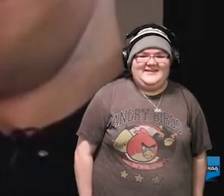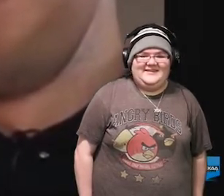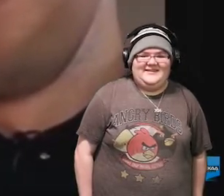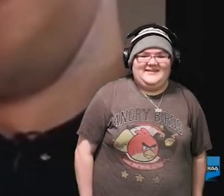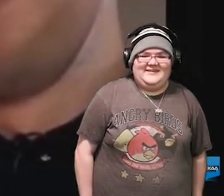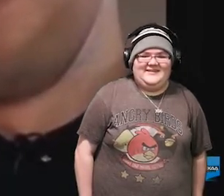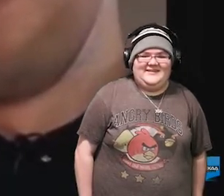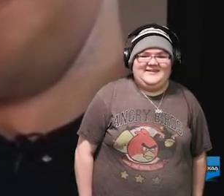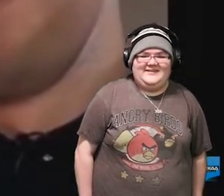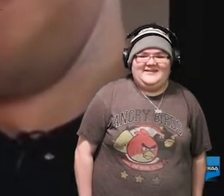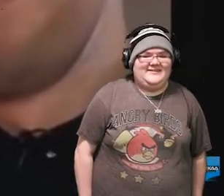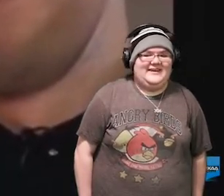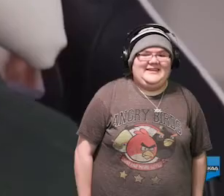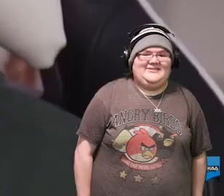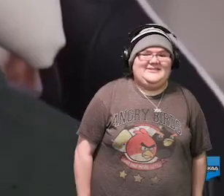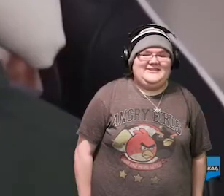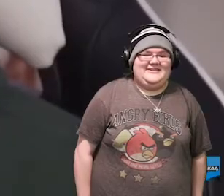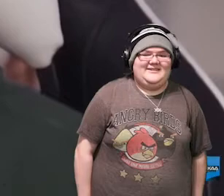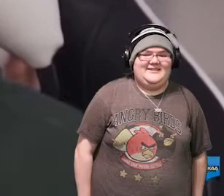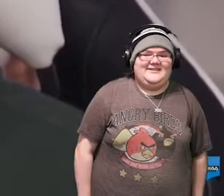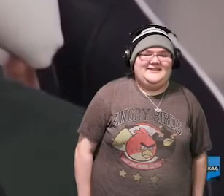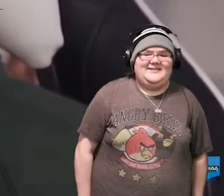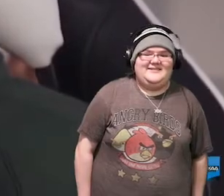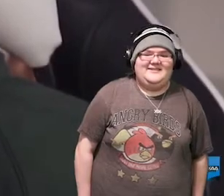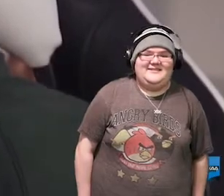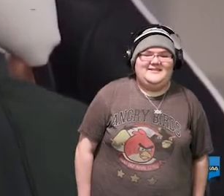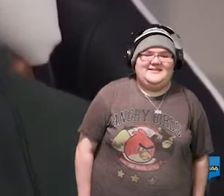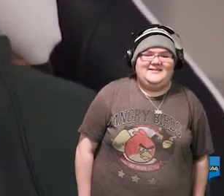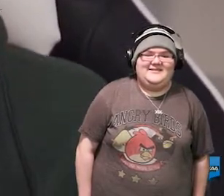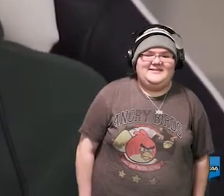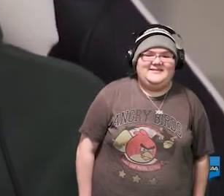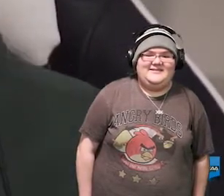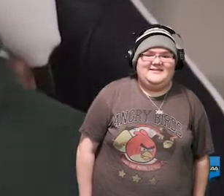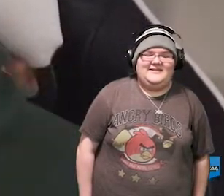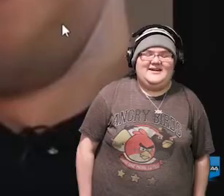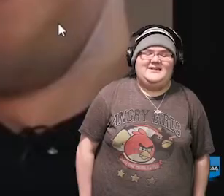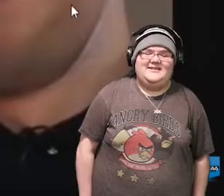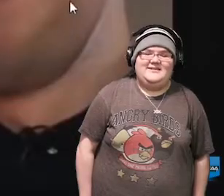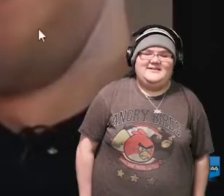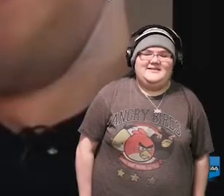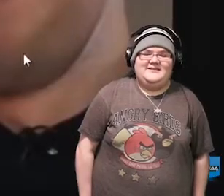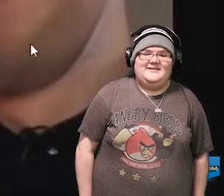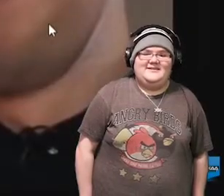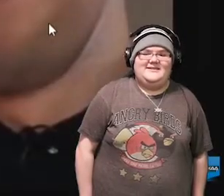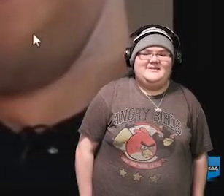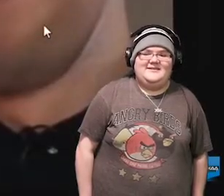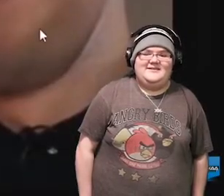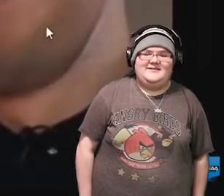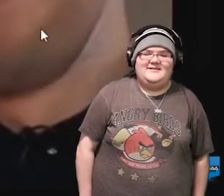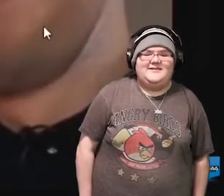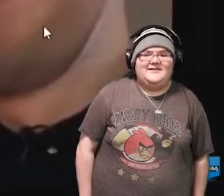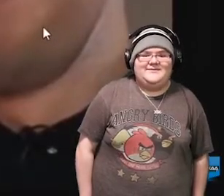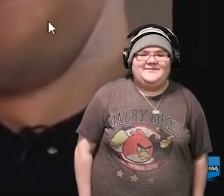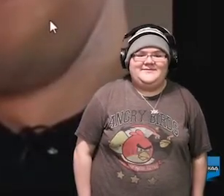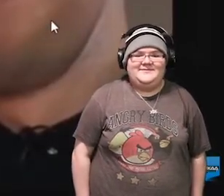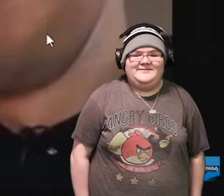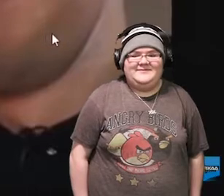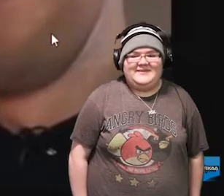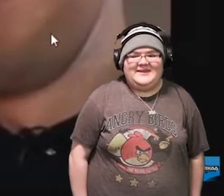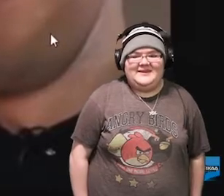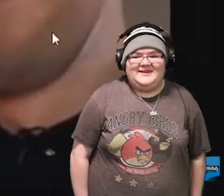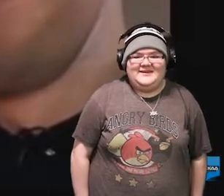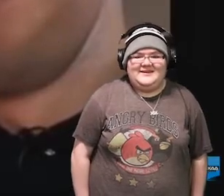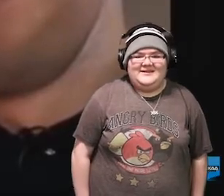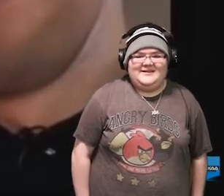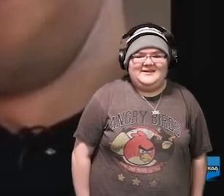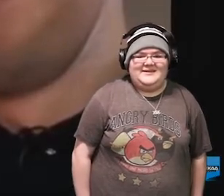This part on this photo isn't my chin. Yeah. That's the neck part of my beard. That's this part here. Yeah. My jawline's there. You can see it. It's here. Mm-hmm. What